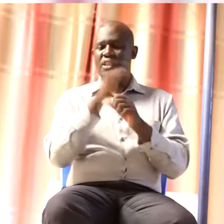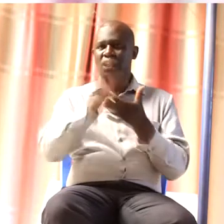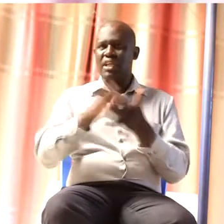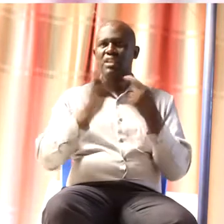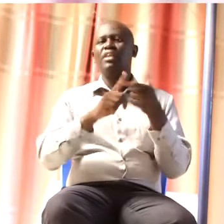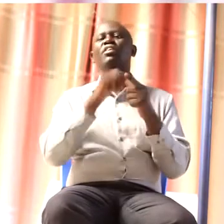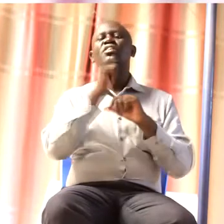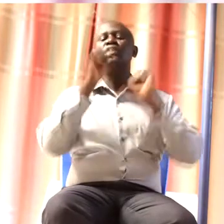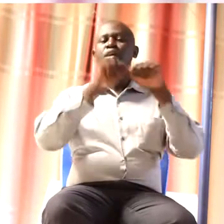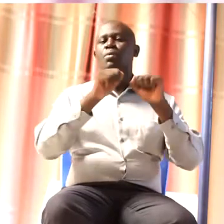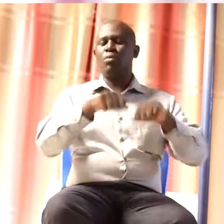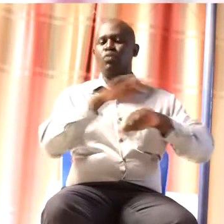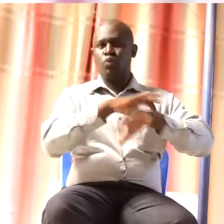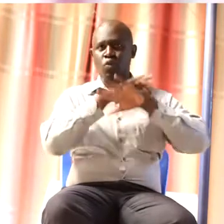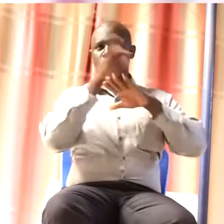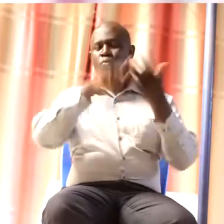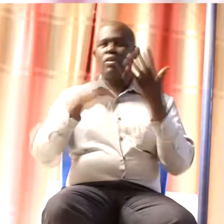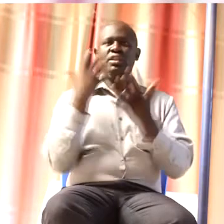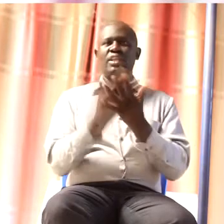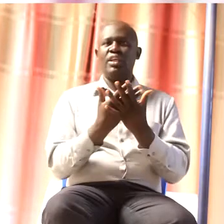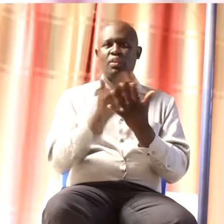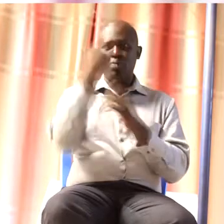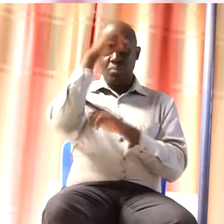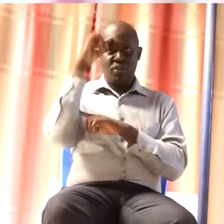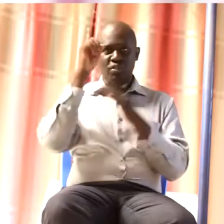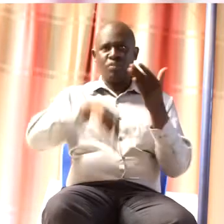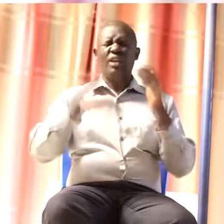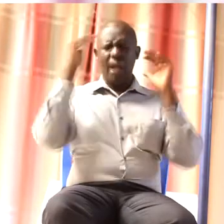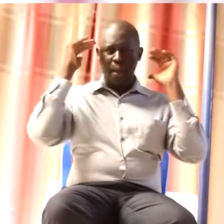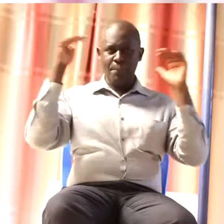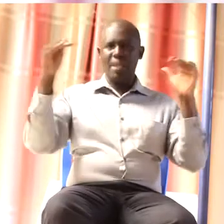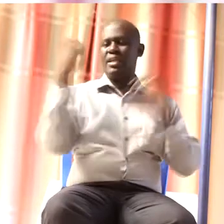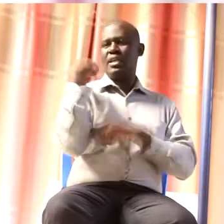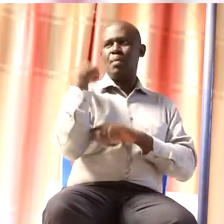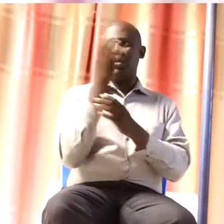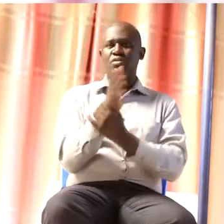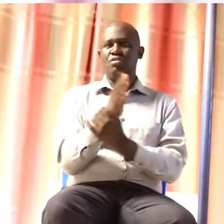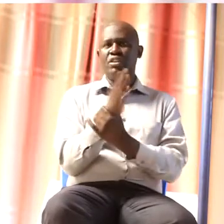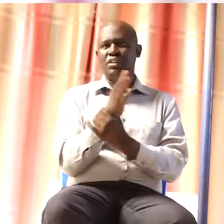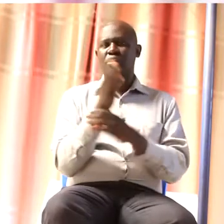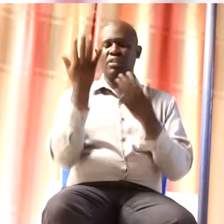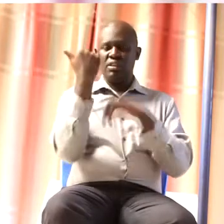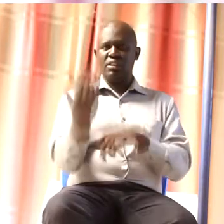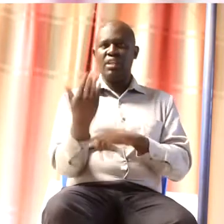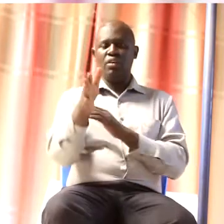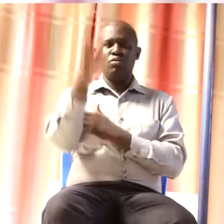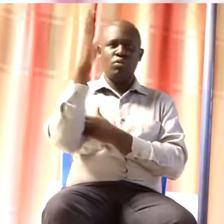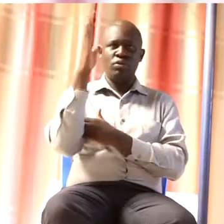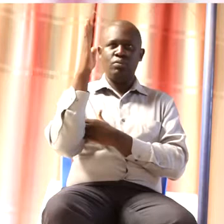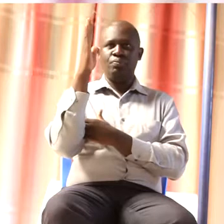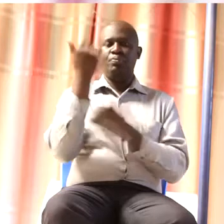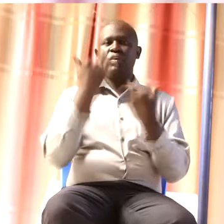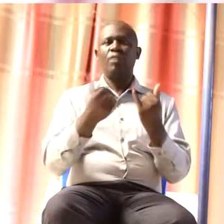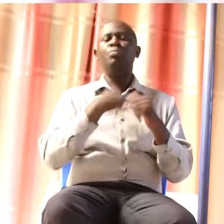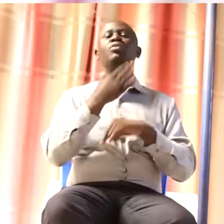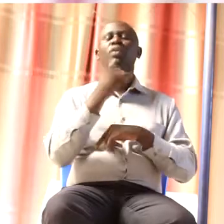unable to haul the net in because of the large number of fish. Child of God, I want